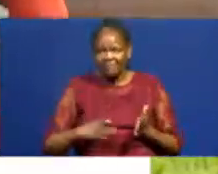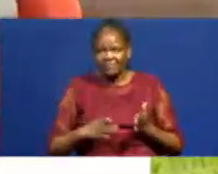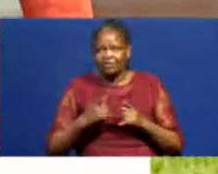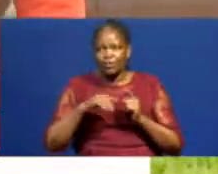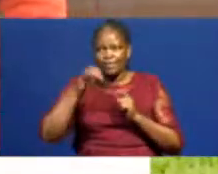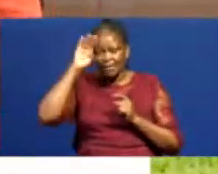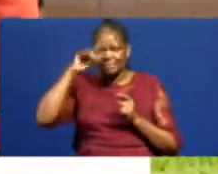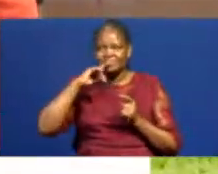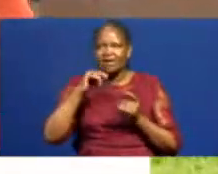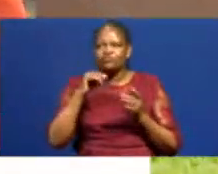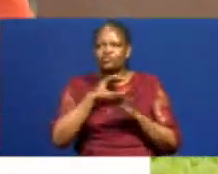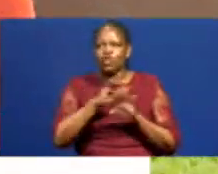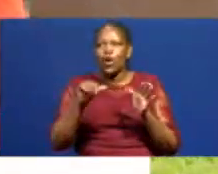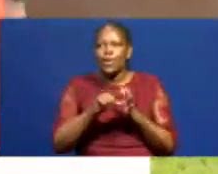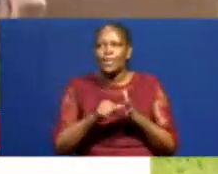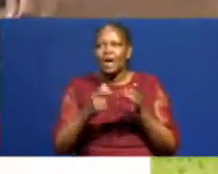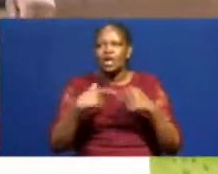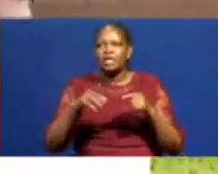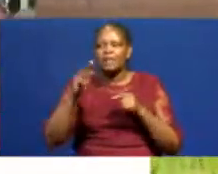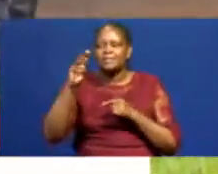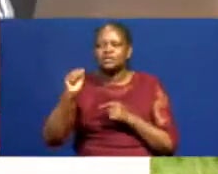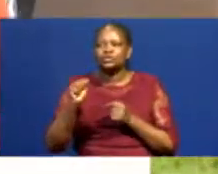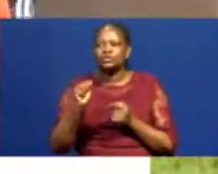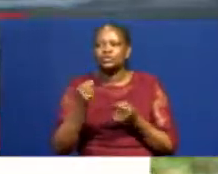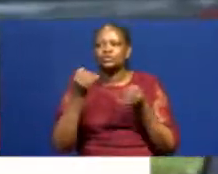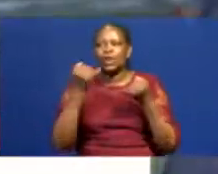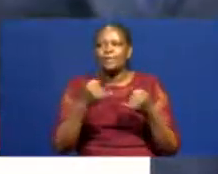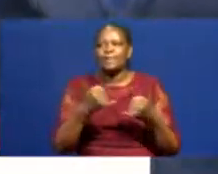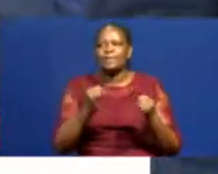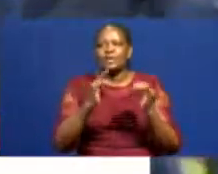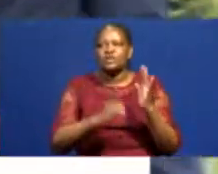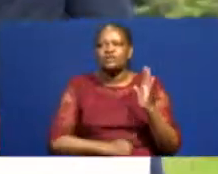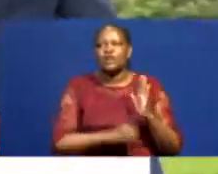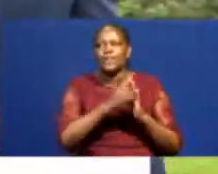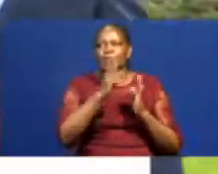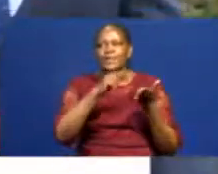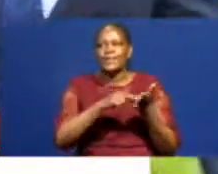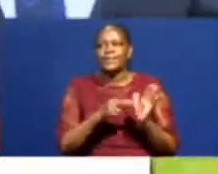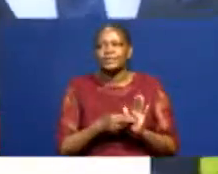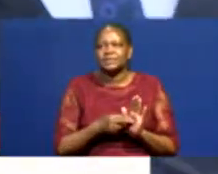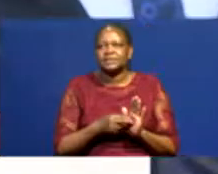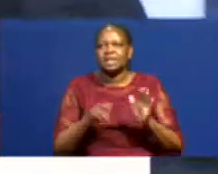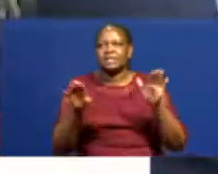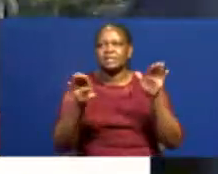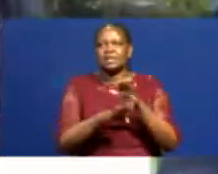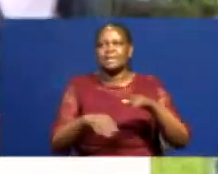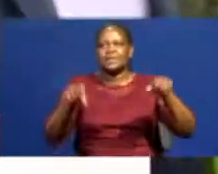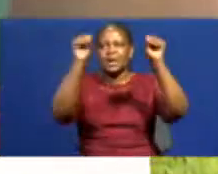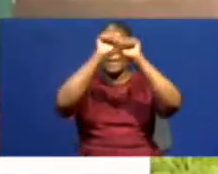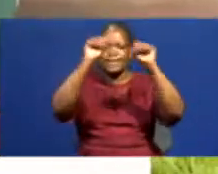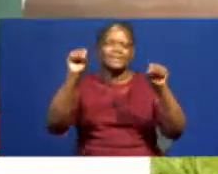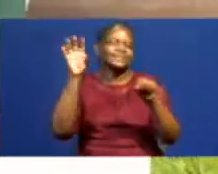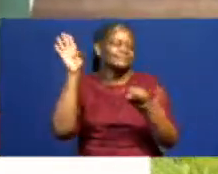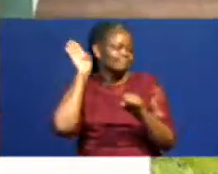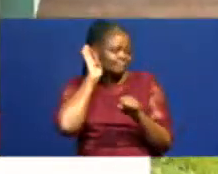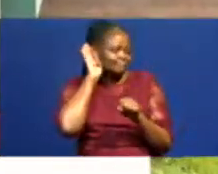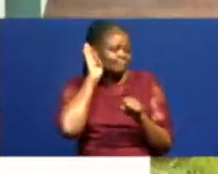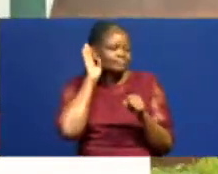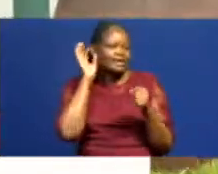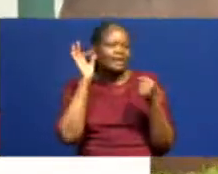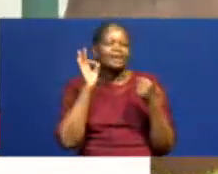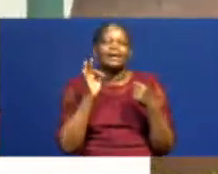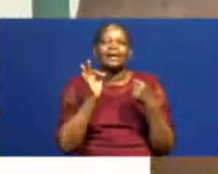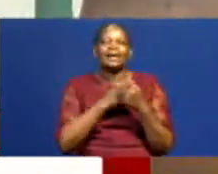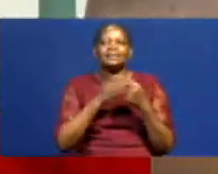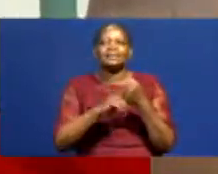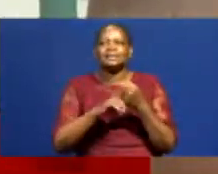no problem allowing the MCAs to implement development projects. The deputy president listened to the 86